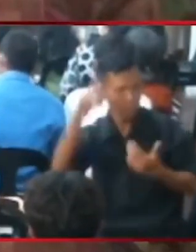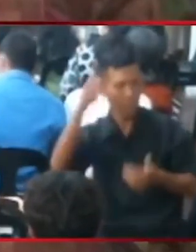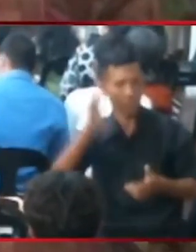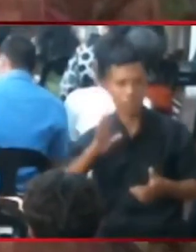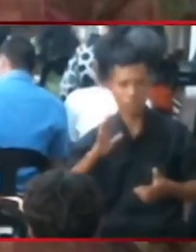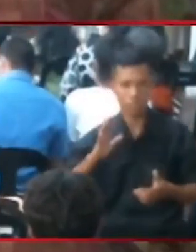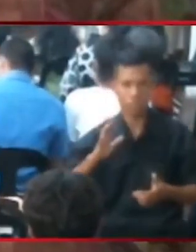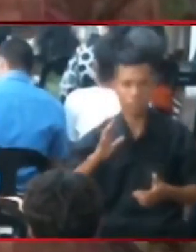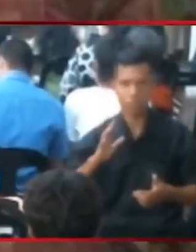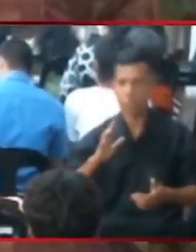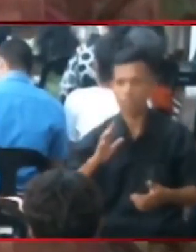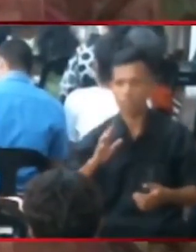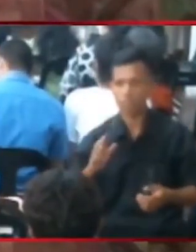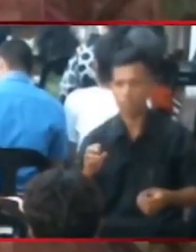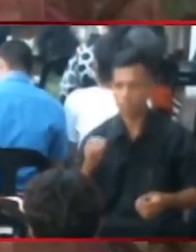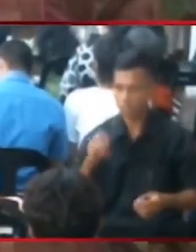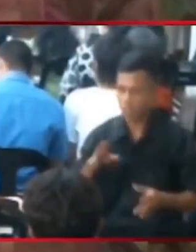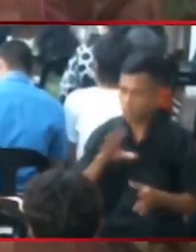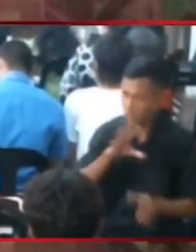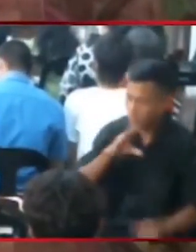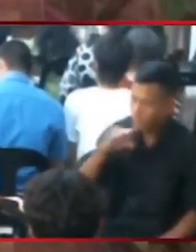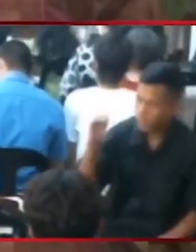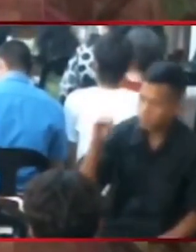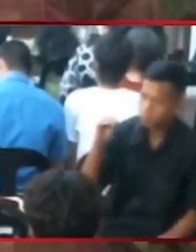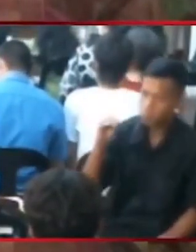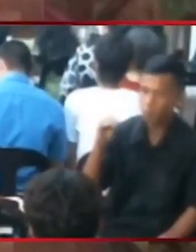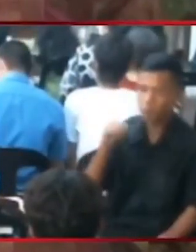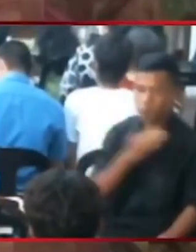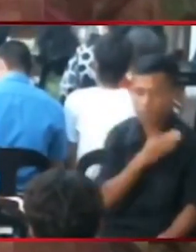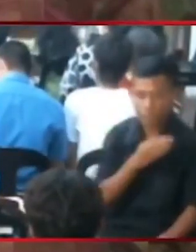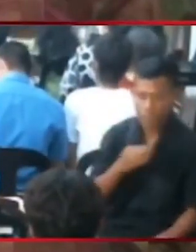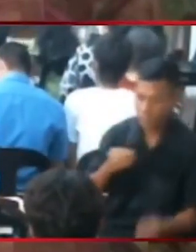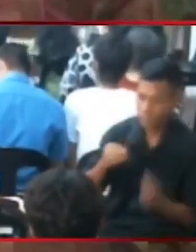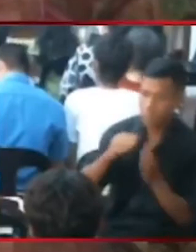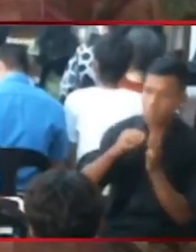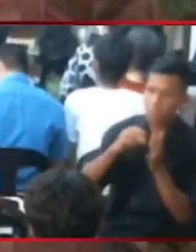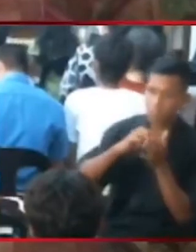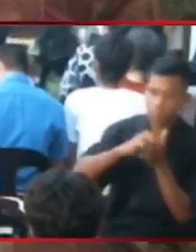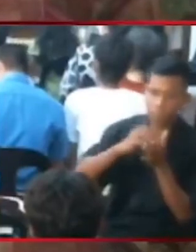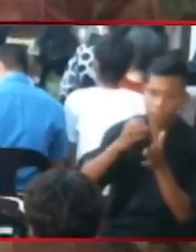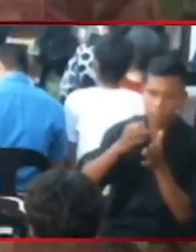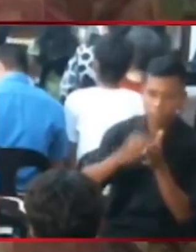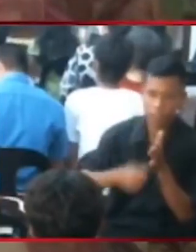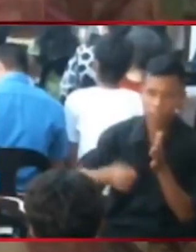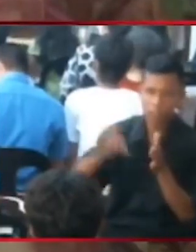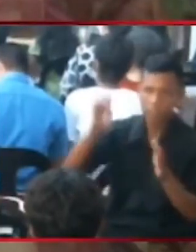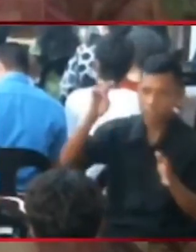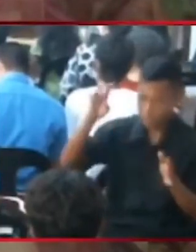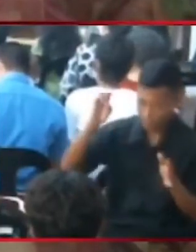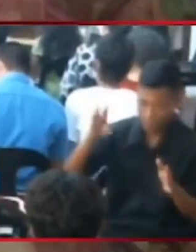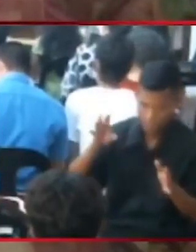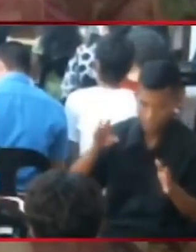And in verse 17 of chapter 2,